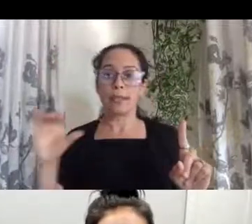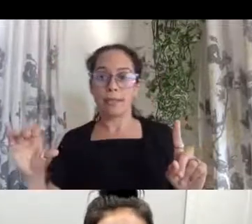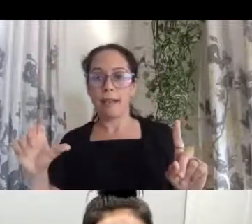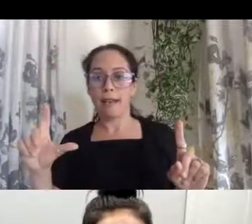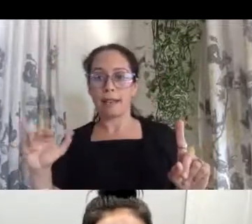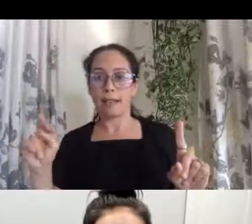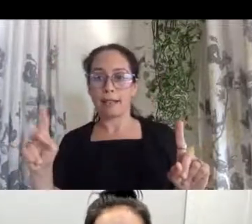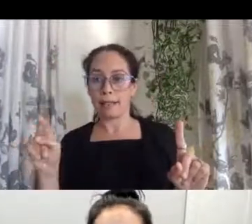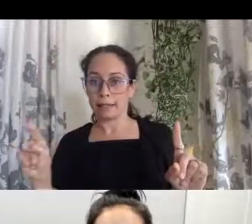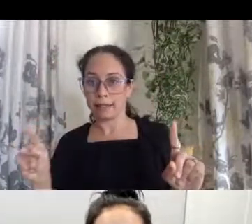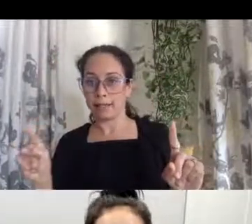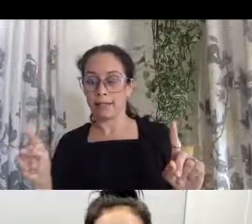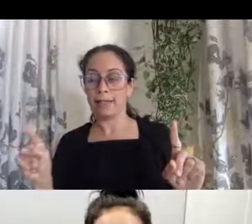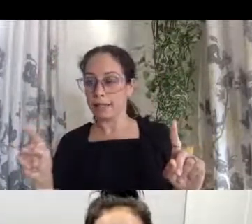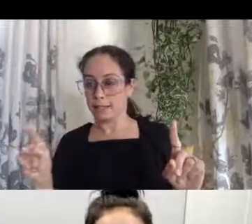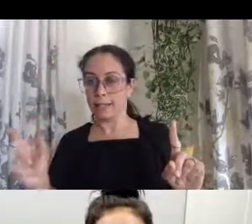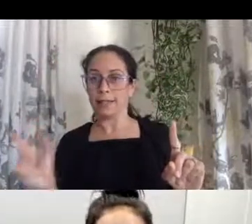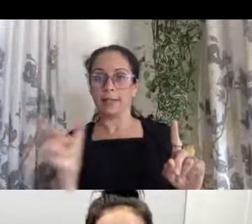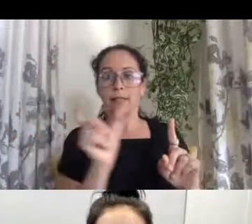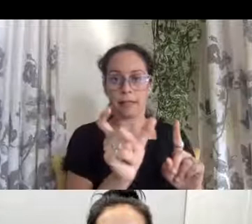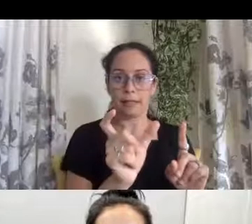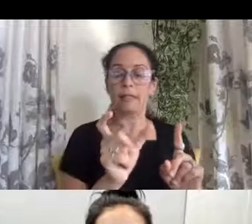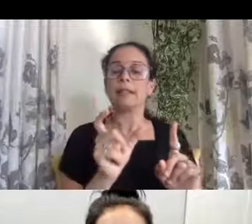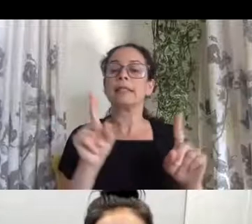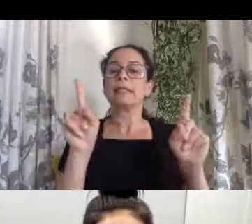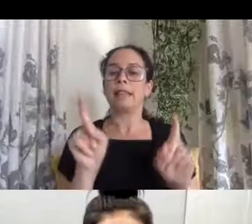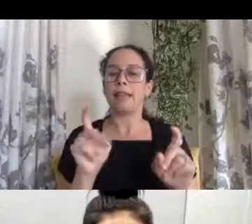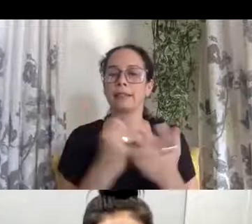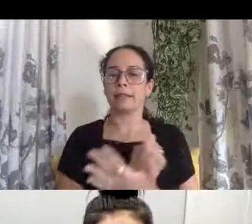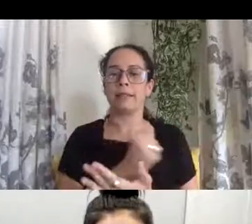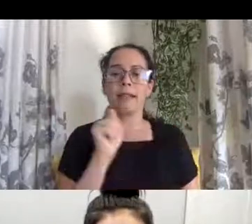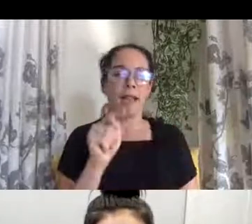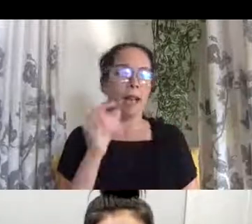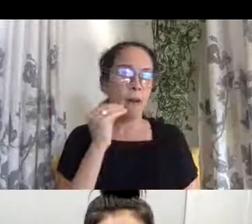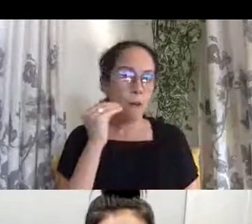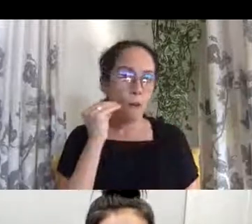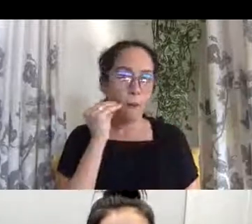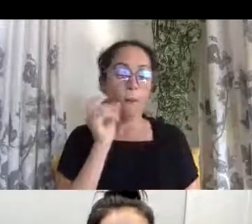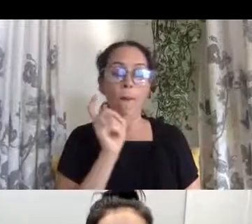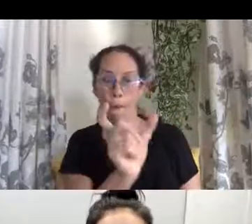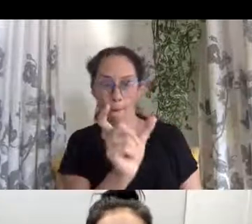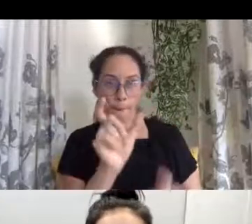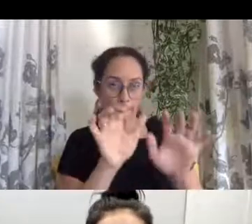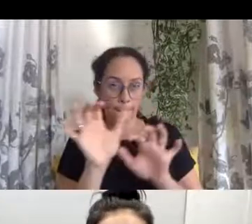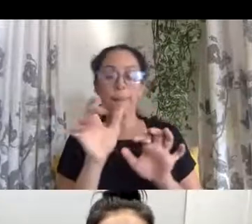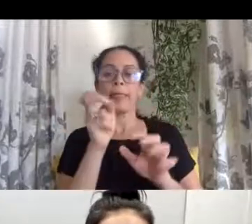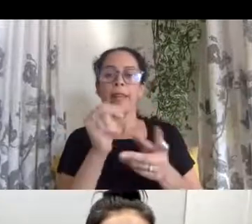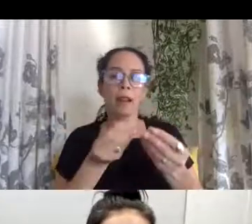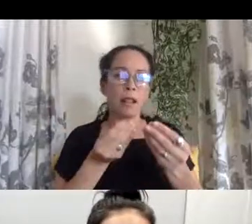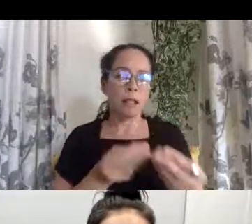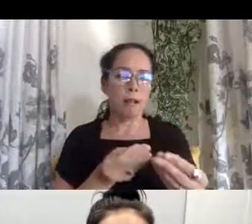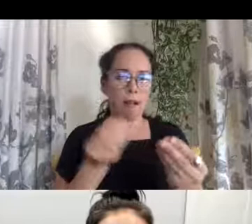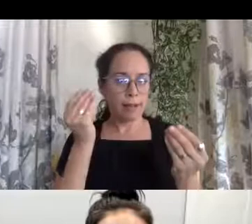to run the test at home and log the test results at home. So just so